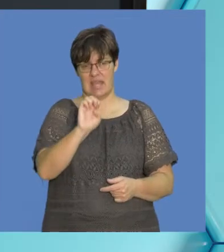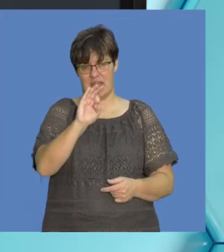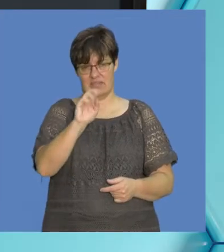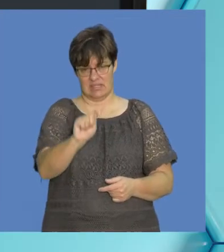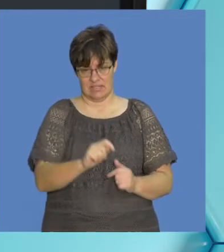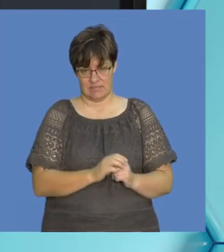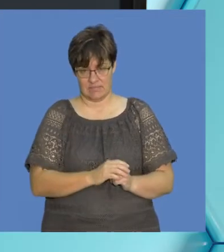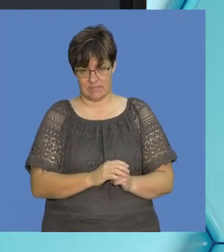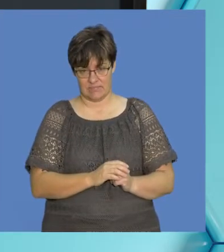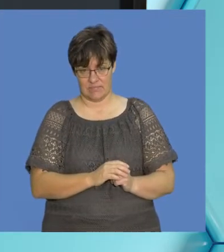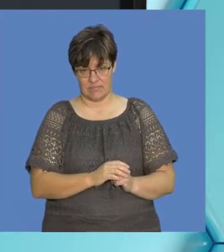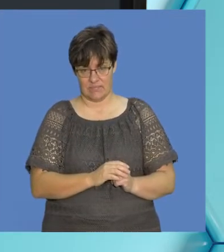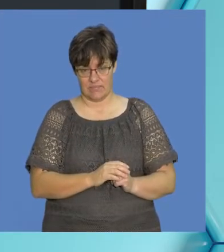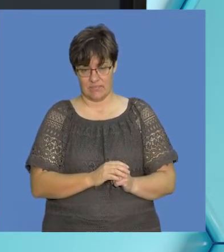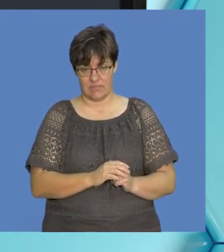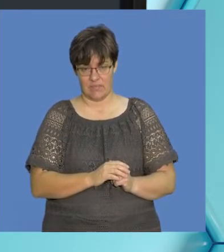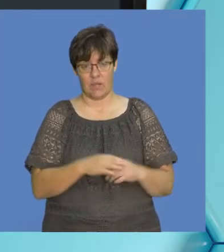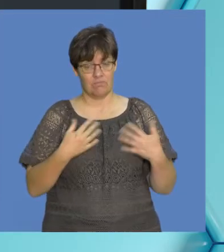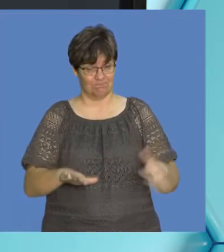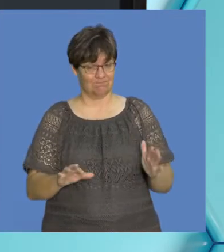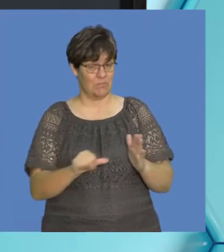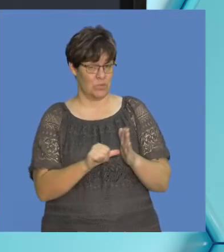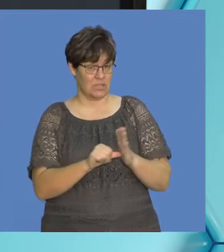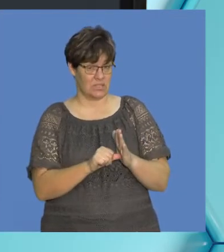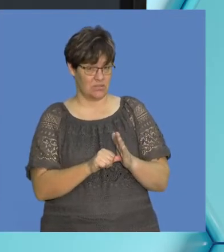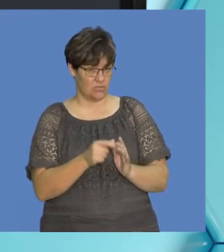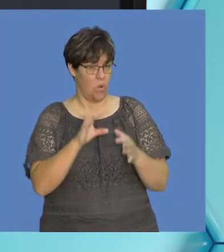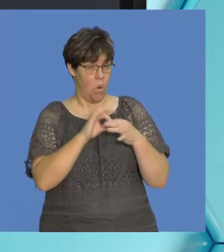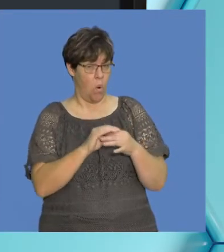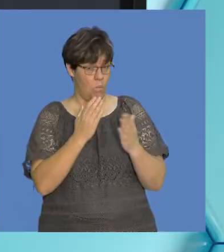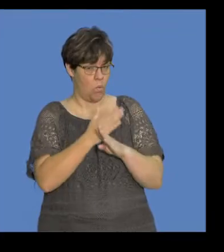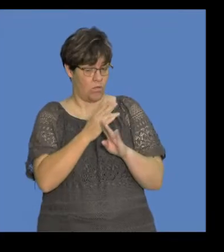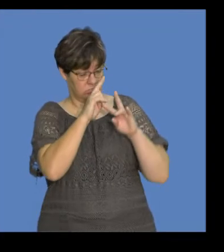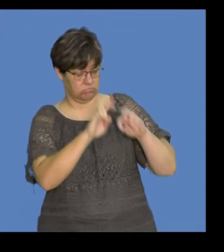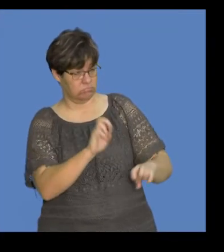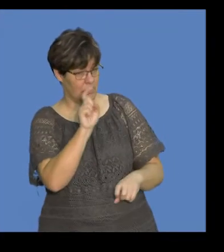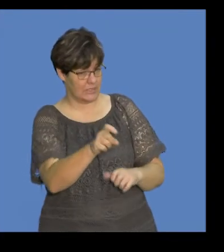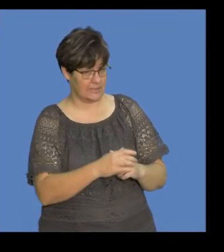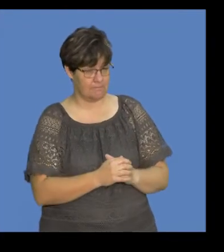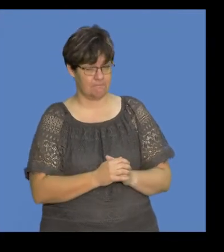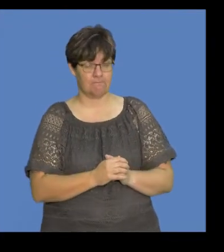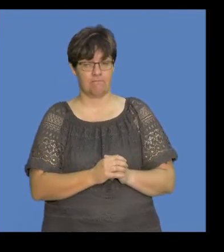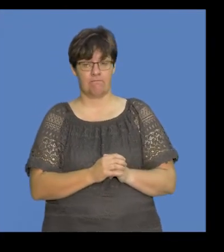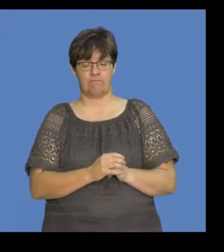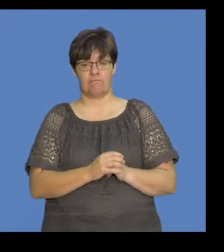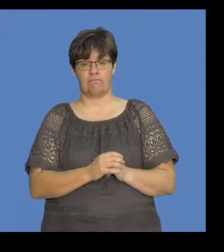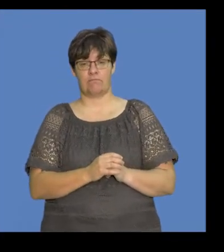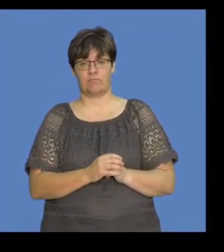banking. Very, very important, right? So you have some homework to do today. Okay, now we